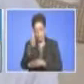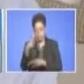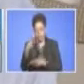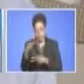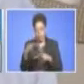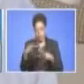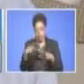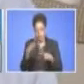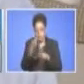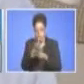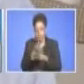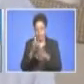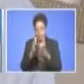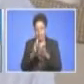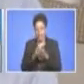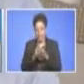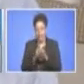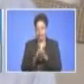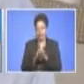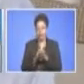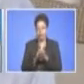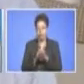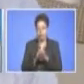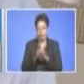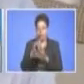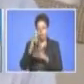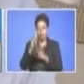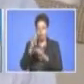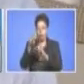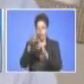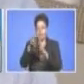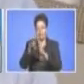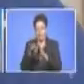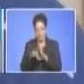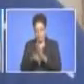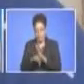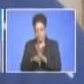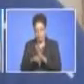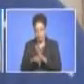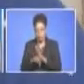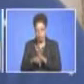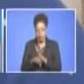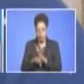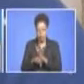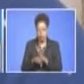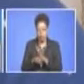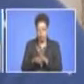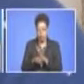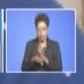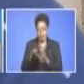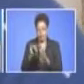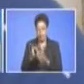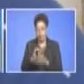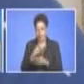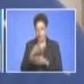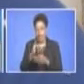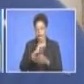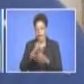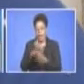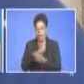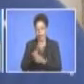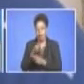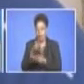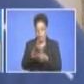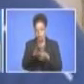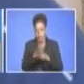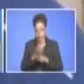maintain that tranquility, that tropicalness of Tropical Gardens. I love you. I